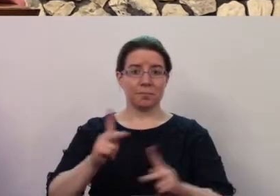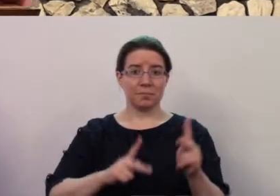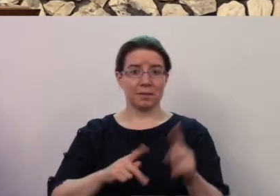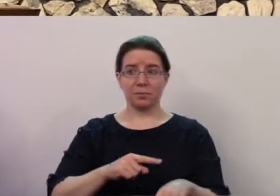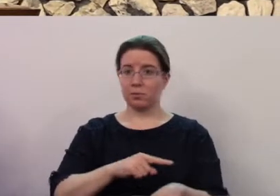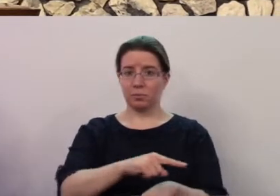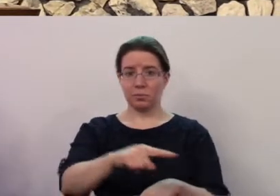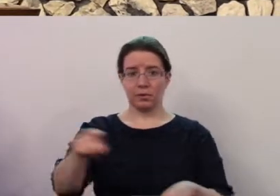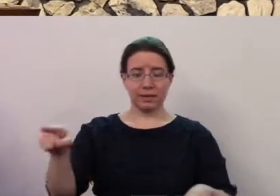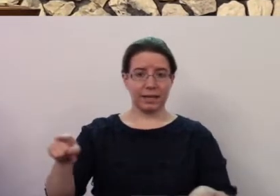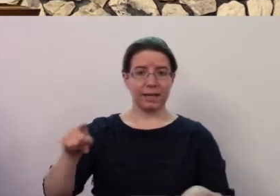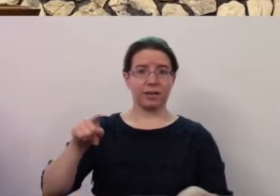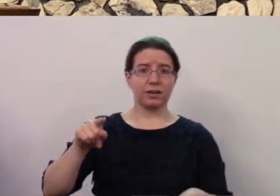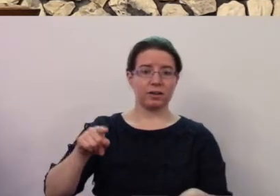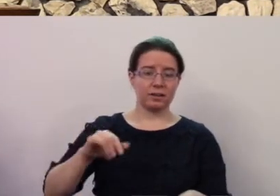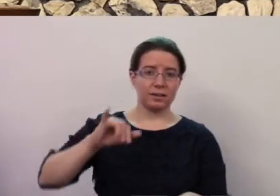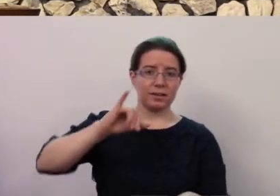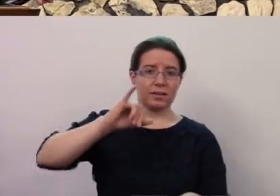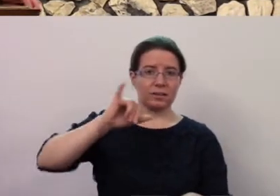There were people there